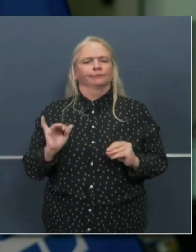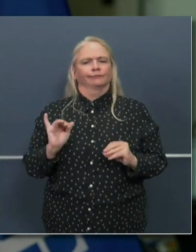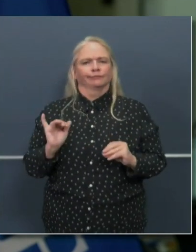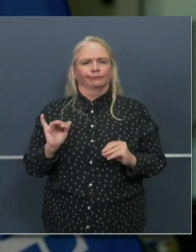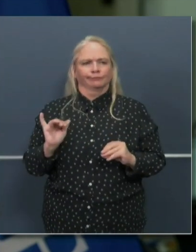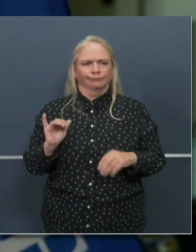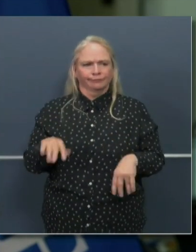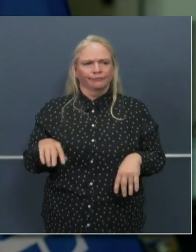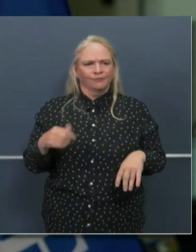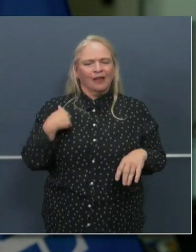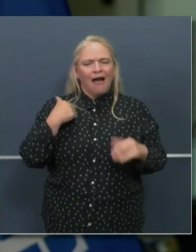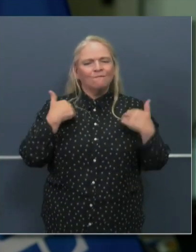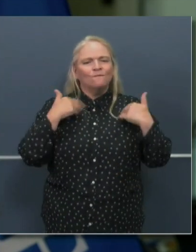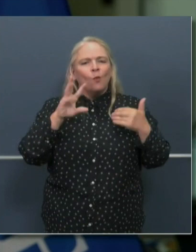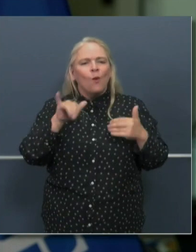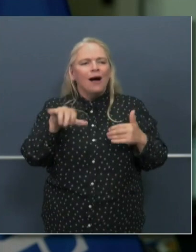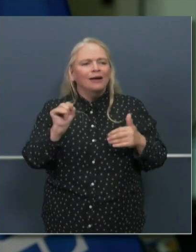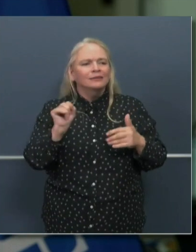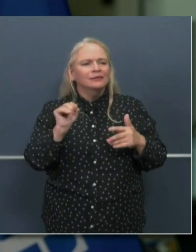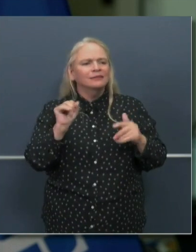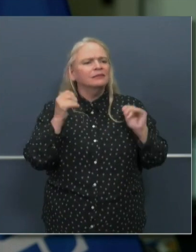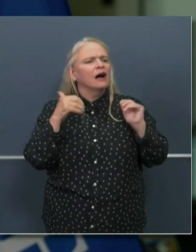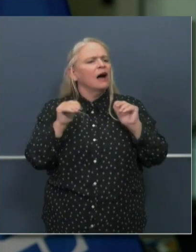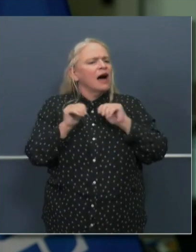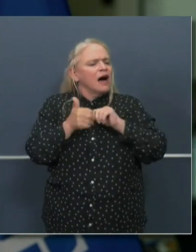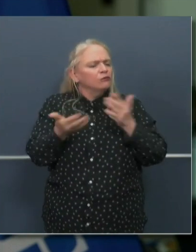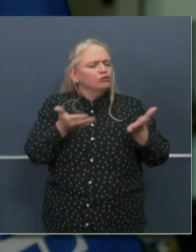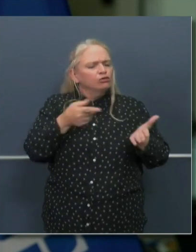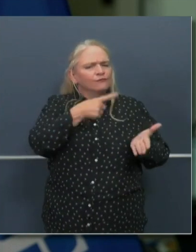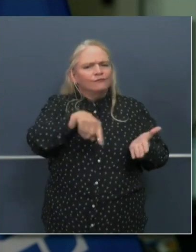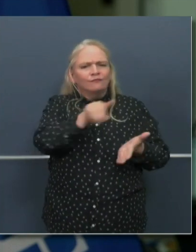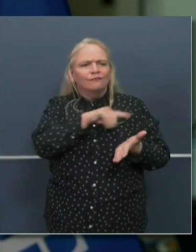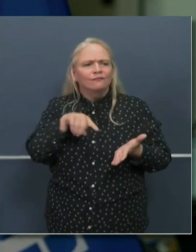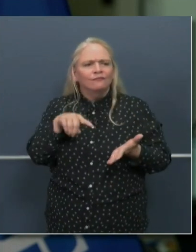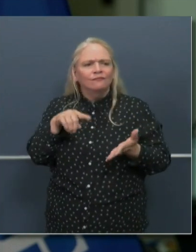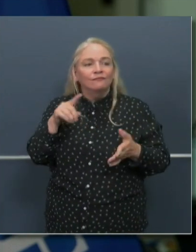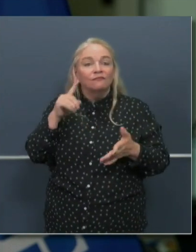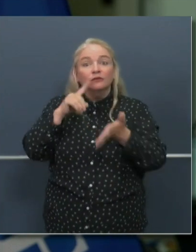for COVID-positive patients. We've got therapeutics like